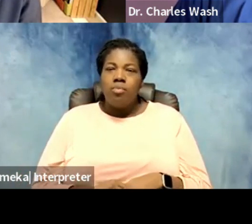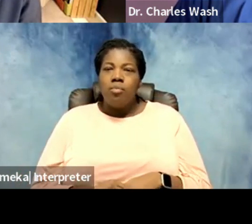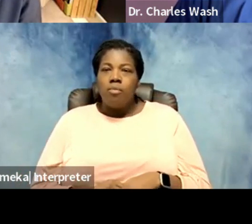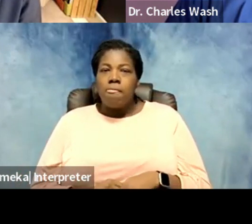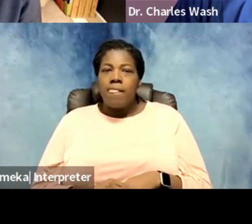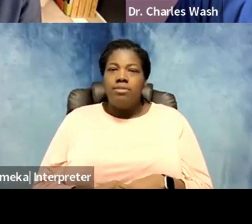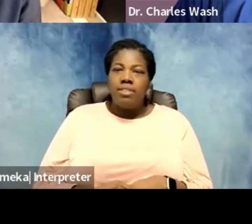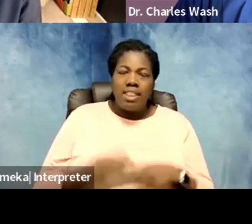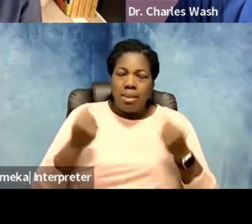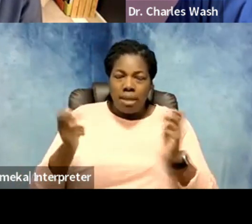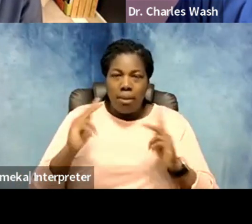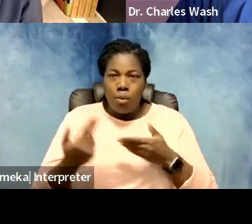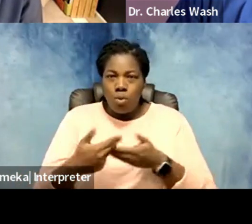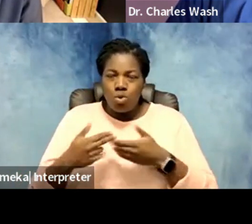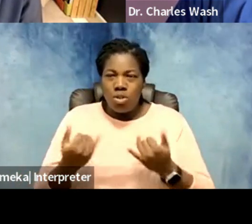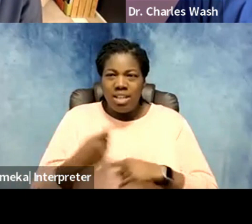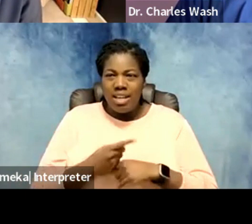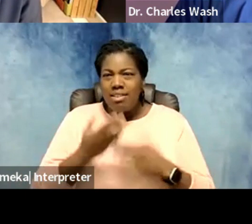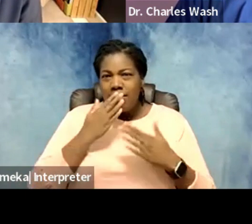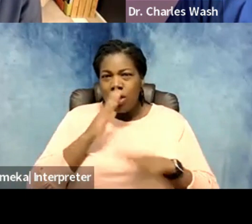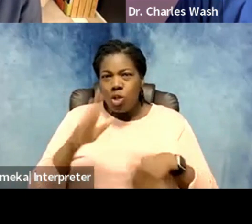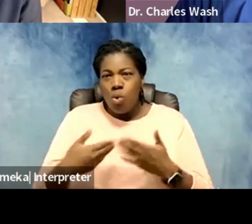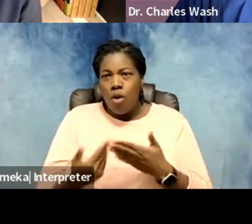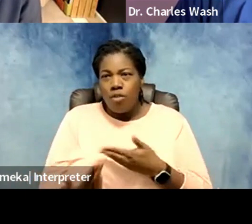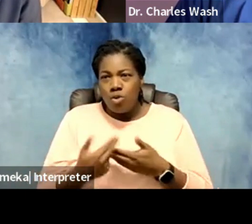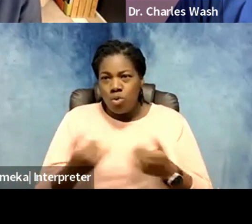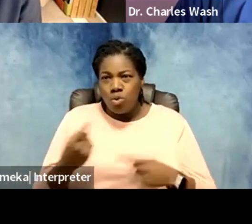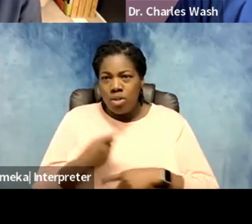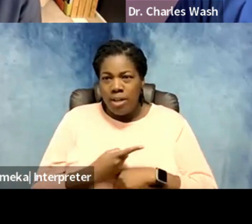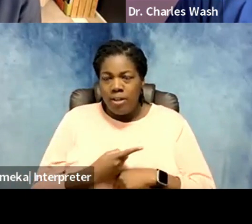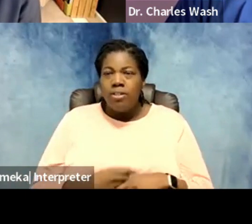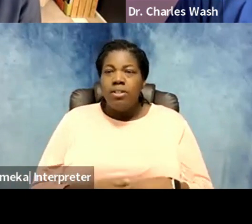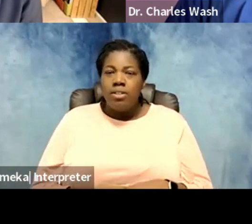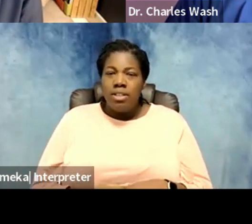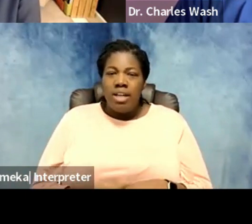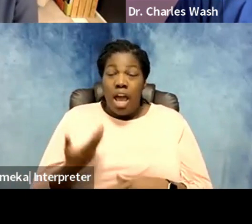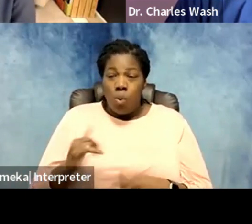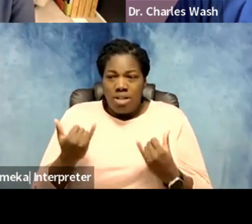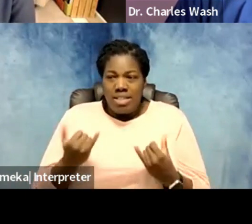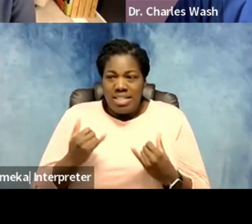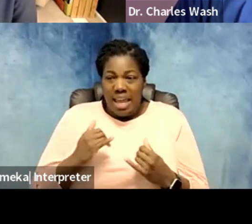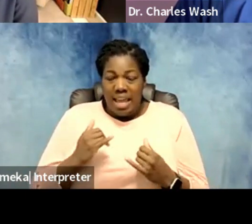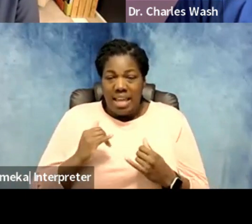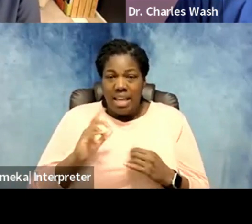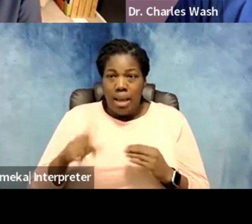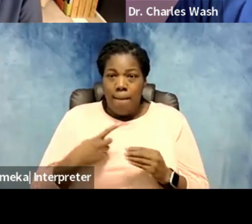guests here today. And I want to just thank everyone for joining. You know, I don't want today to be about